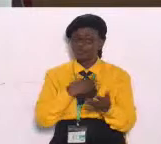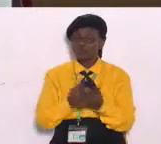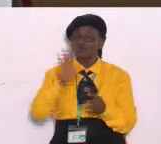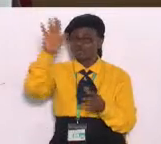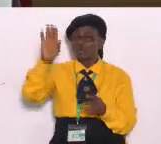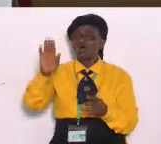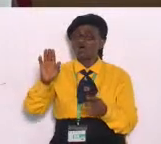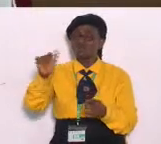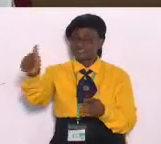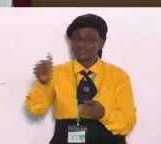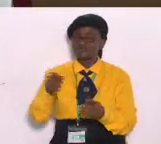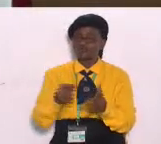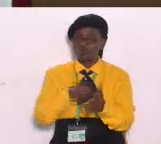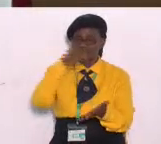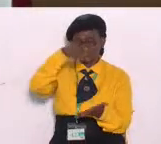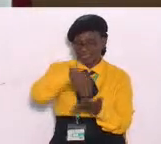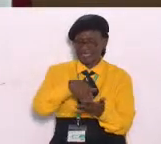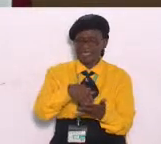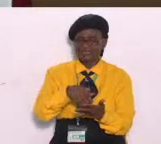once again.